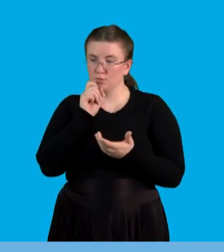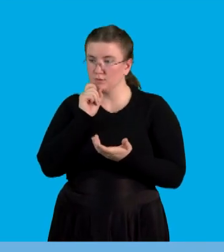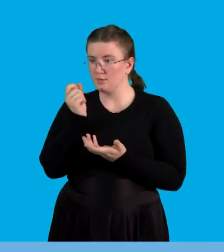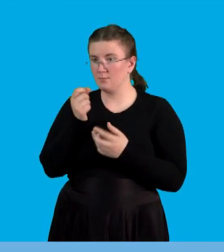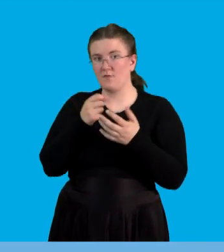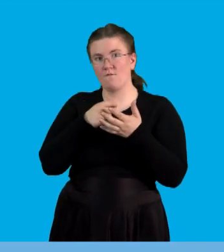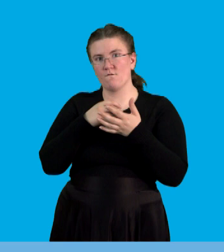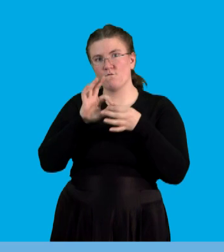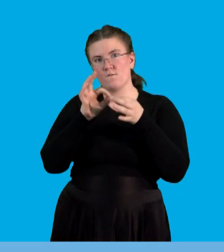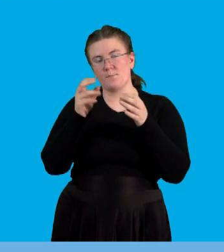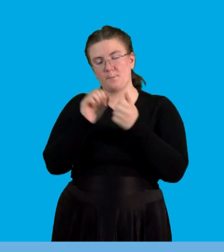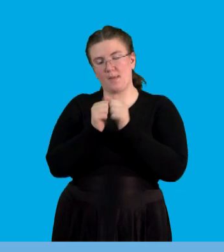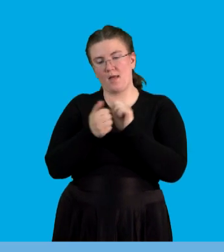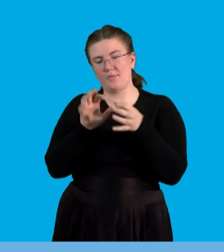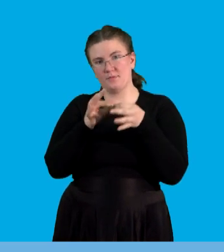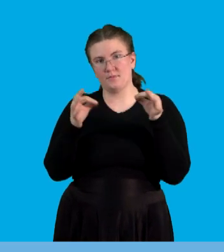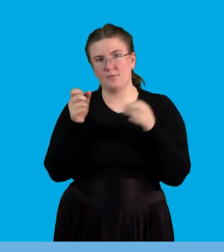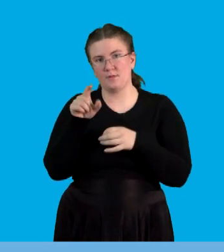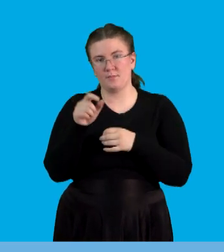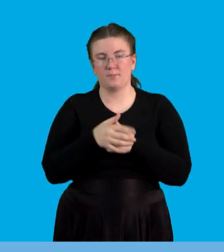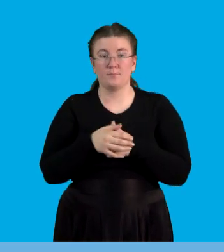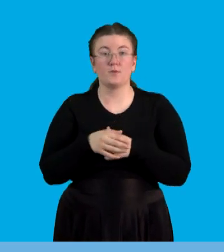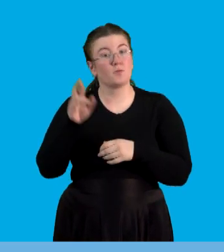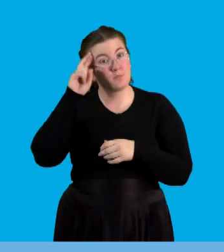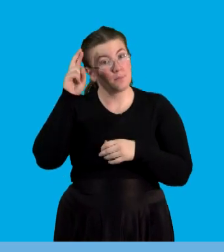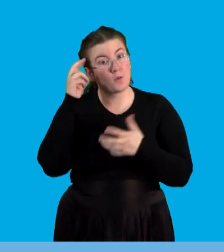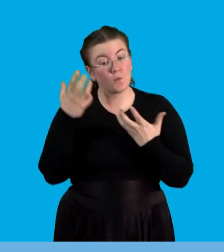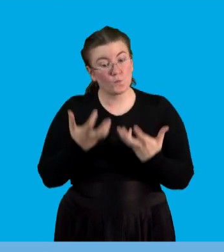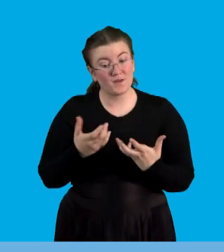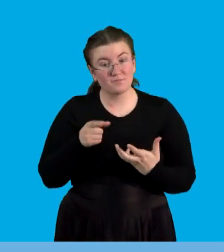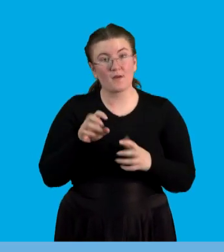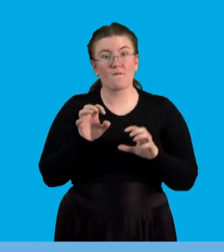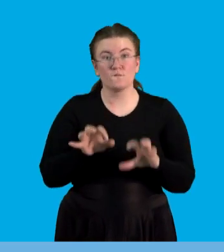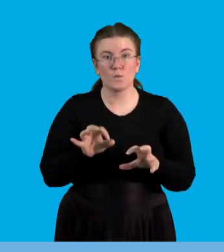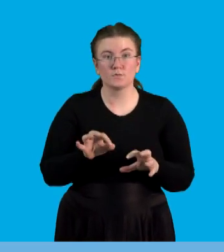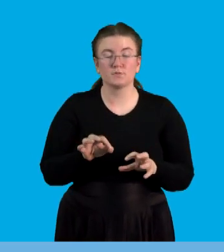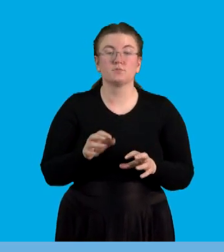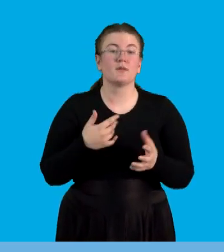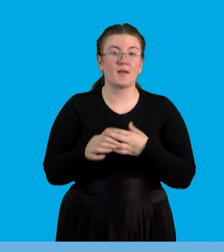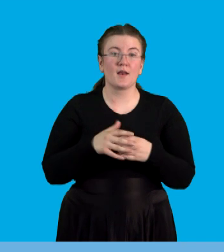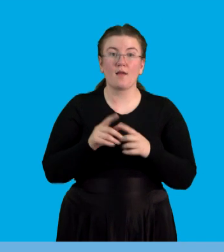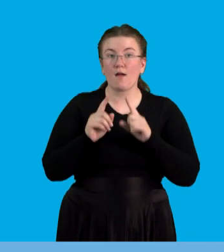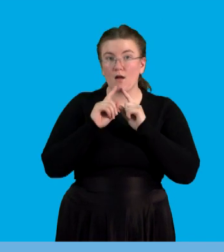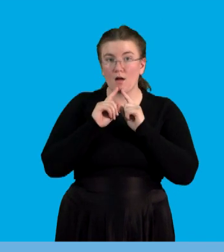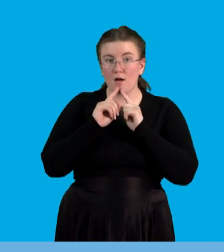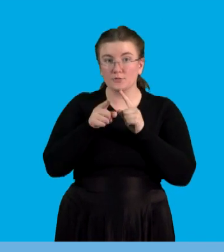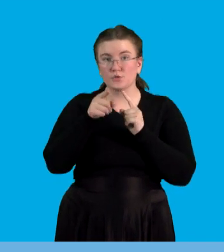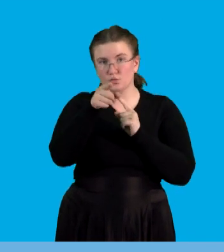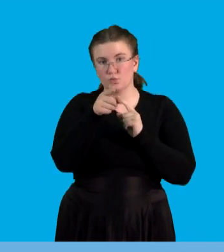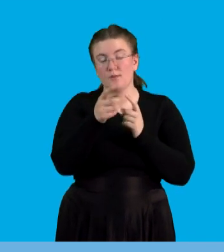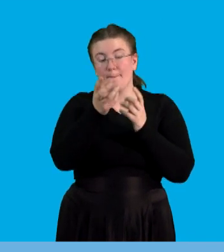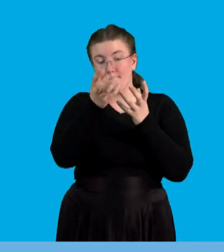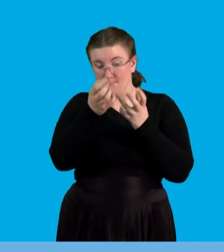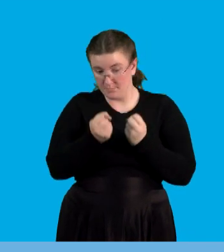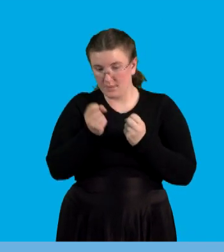Now remember that weight is a force and it is measured in newtons. So whatever answer that you get must always be measured